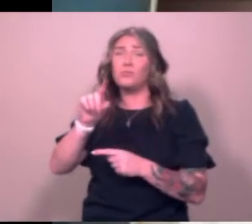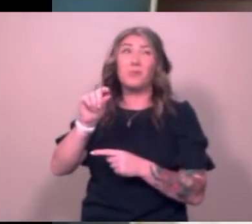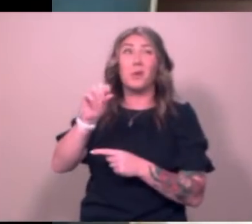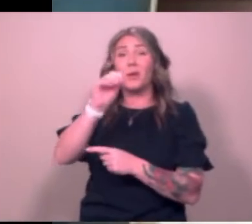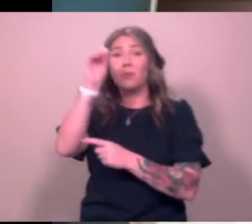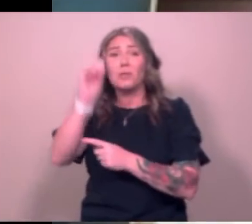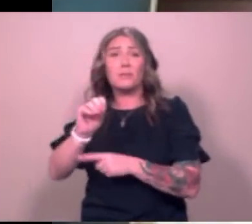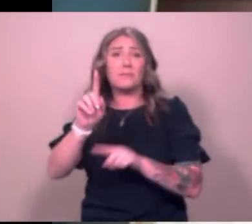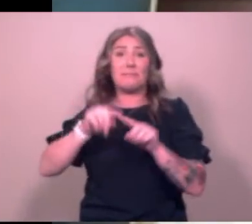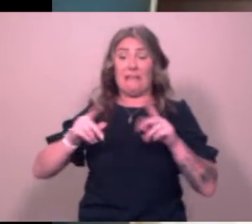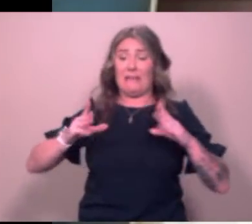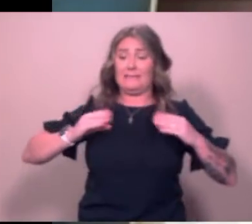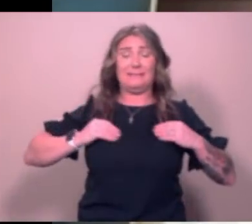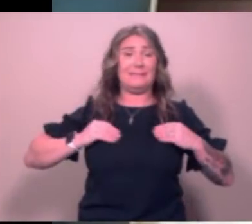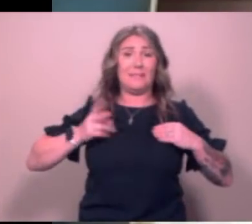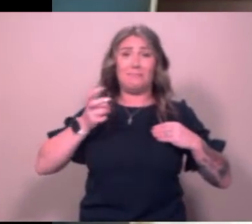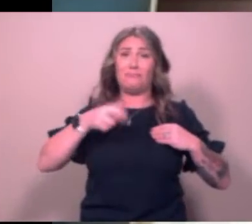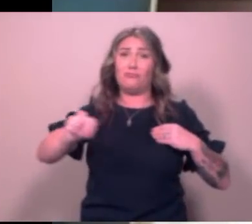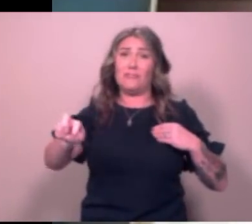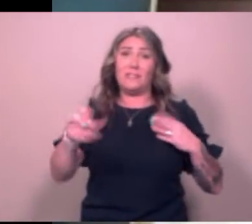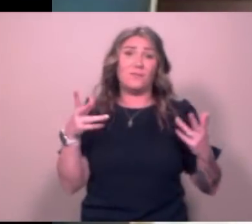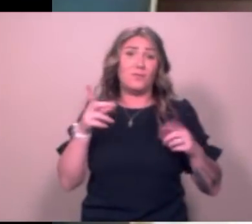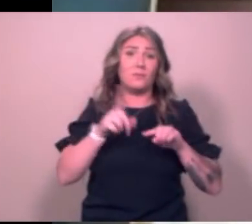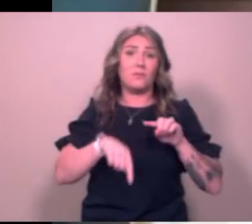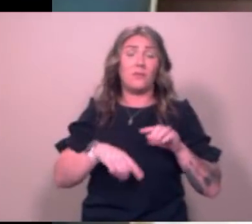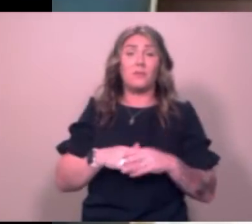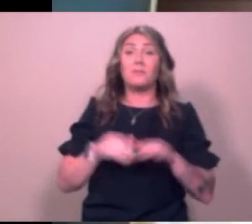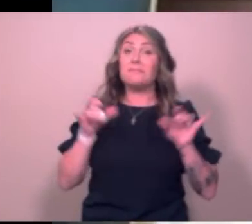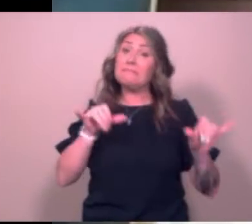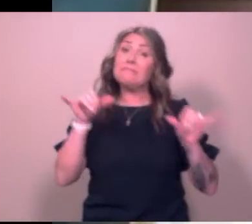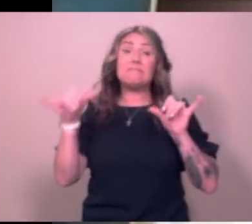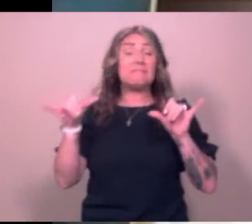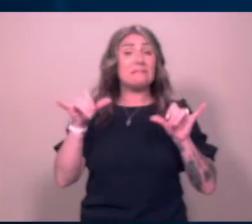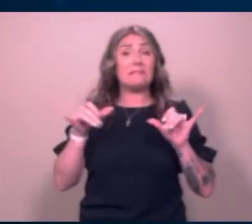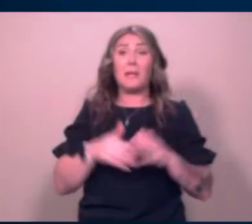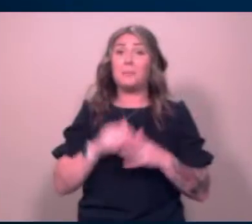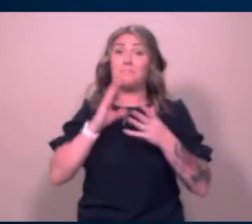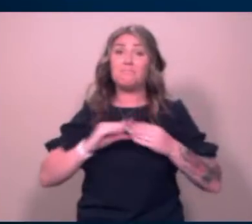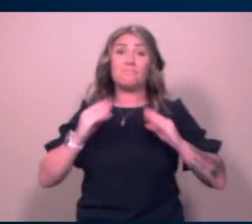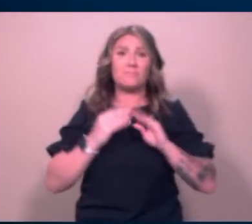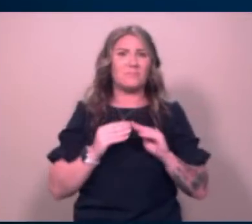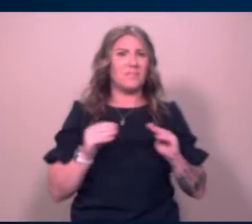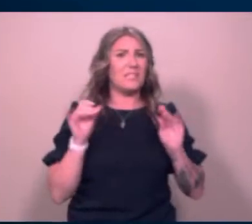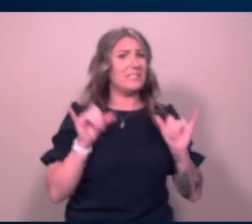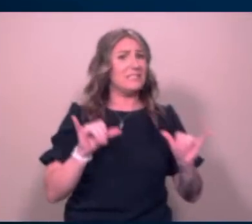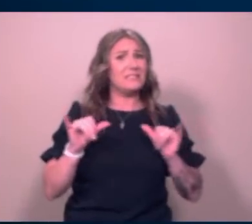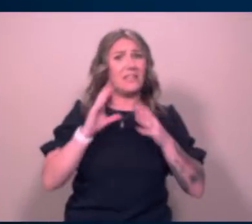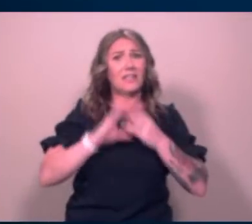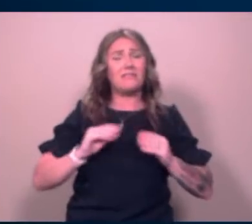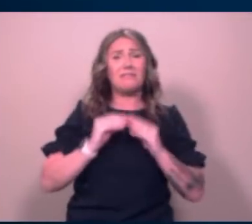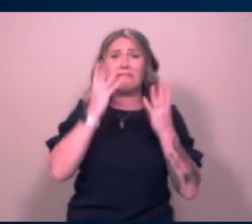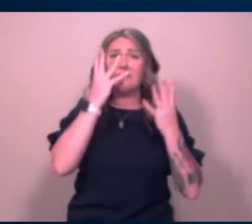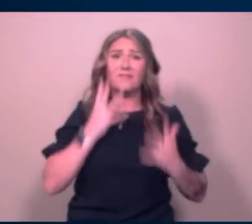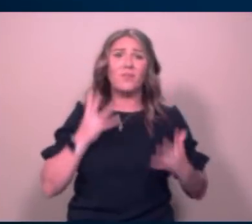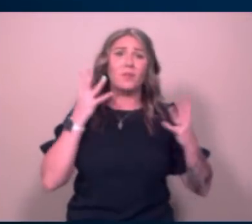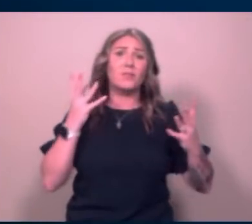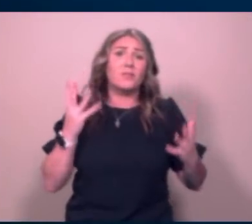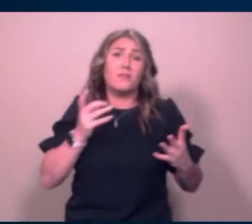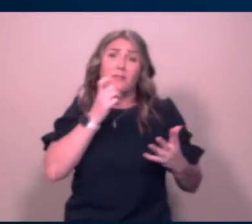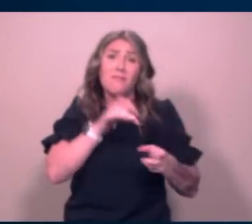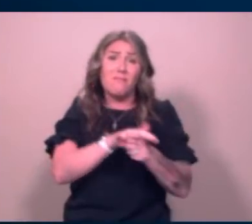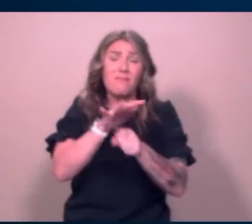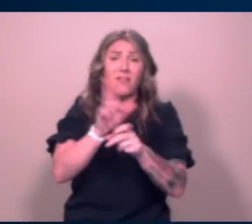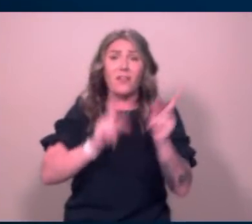accept very many transfers. So it's the same story. It is the same story, and unfortunately, we don't have enough